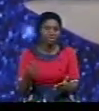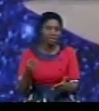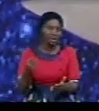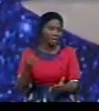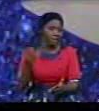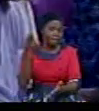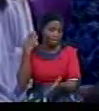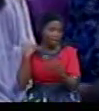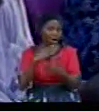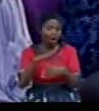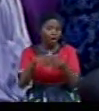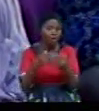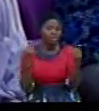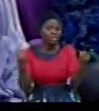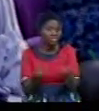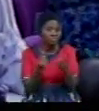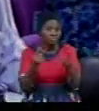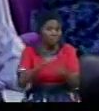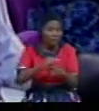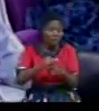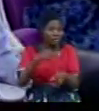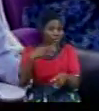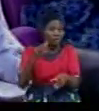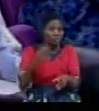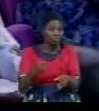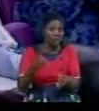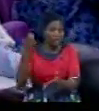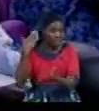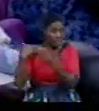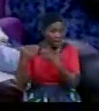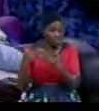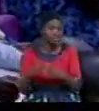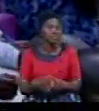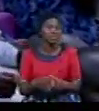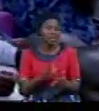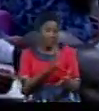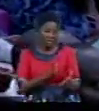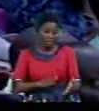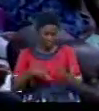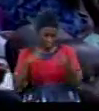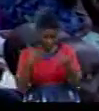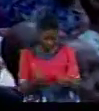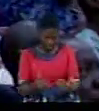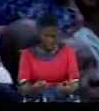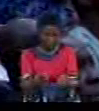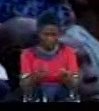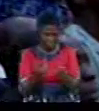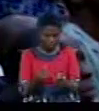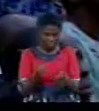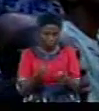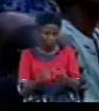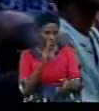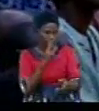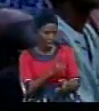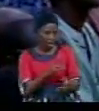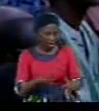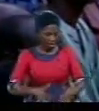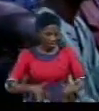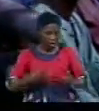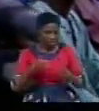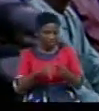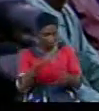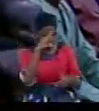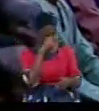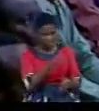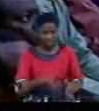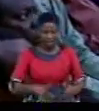sinfulness of the past Christ now comes into his life into our life and makes us free